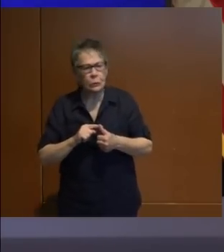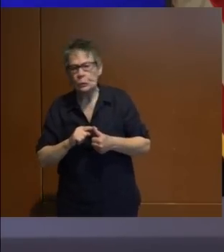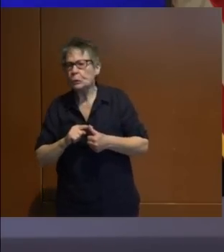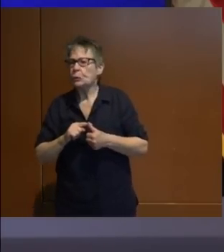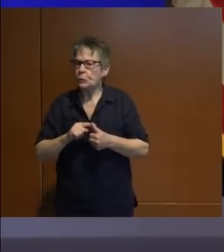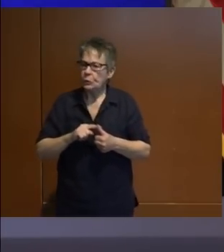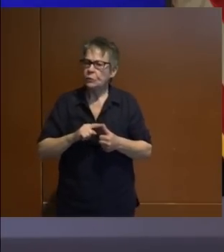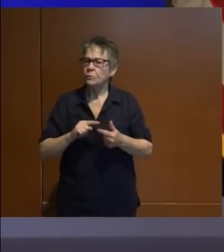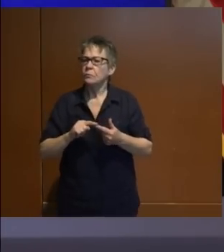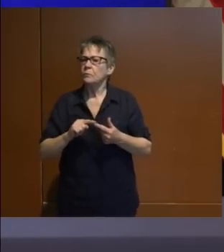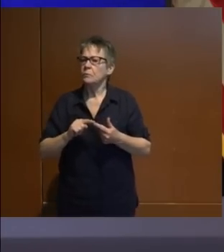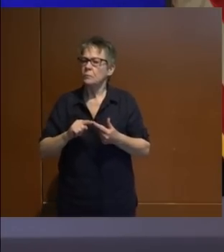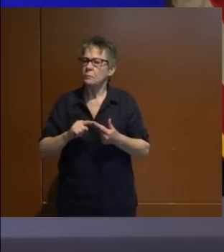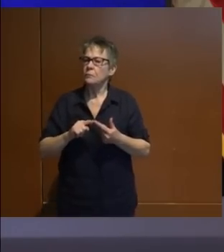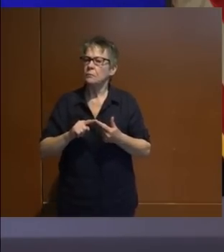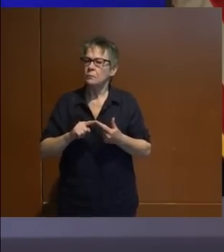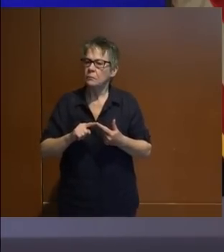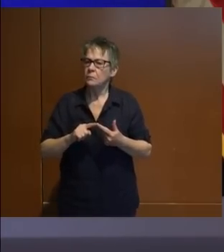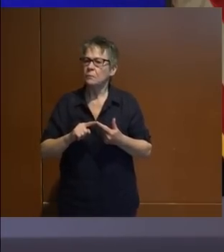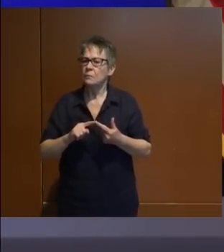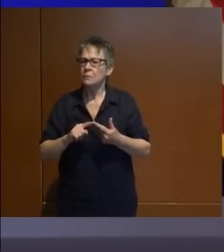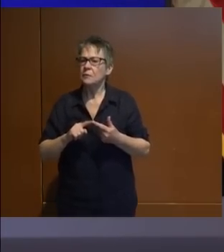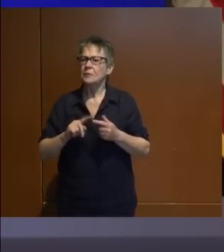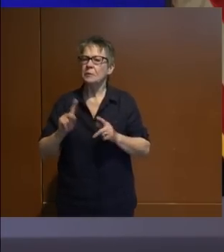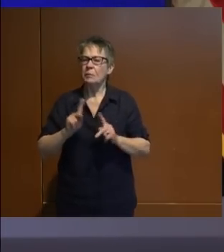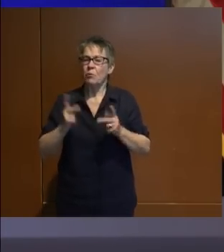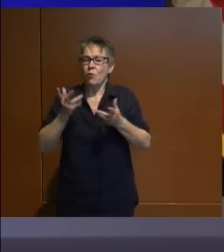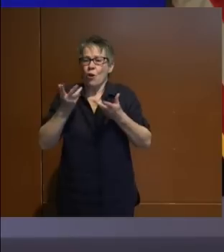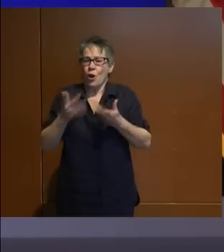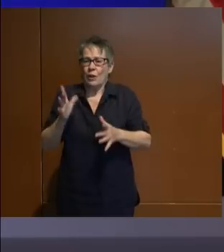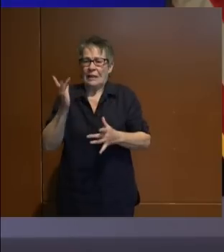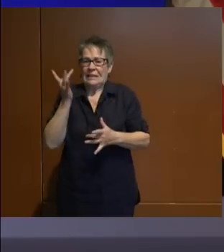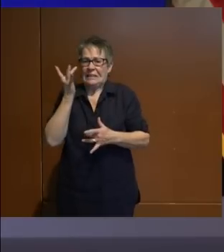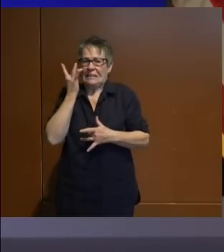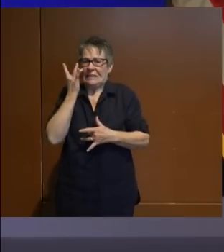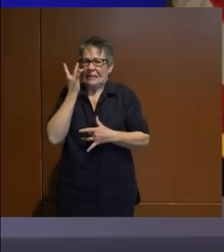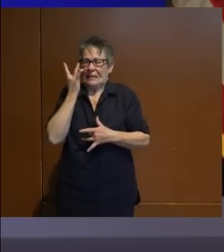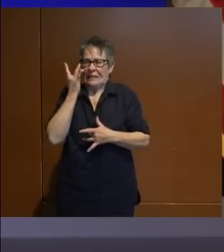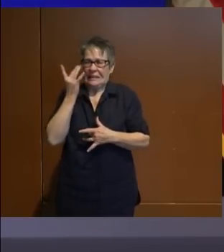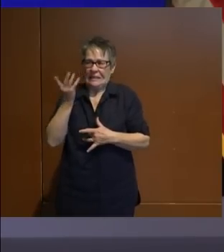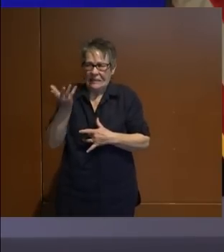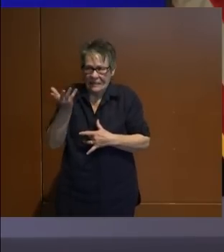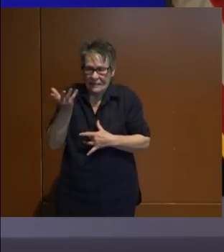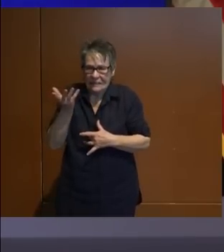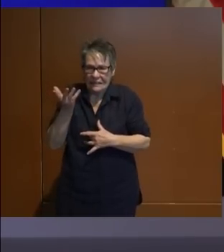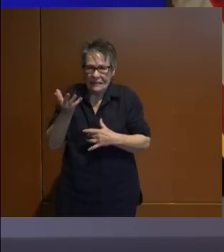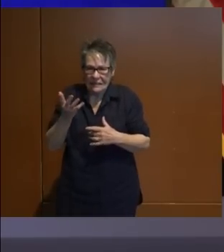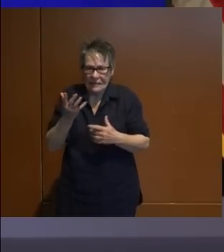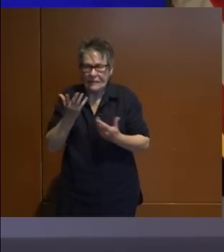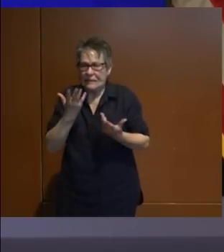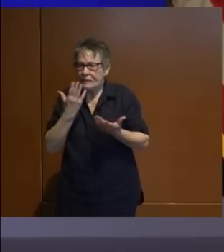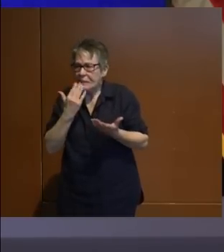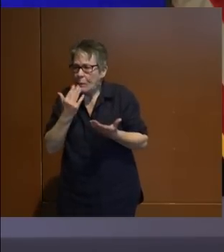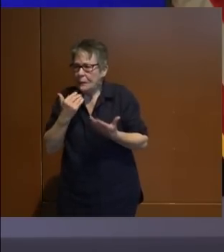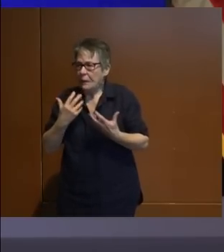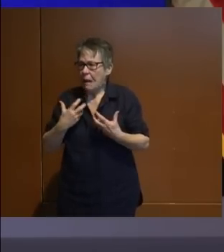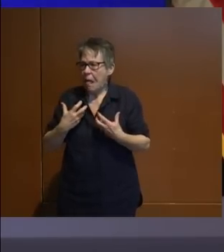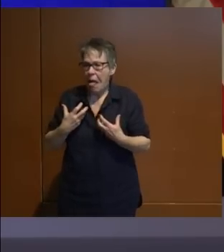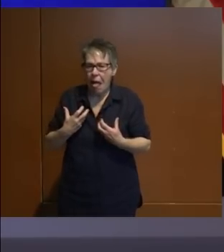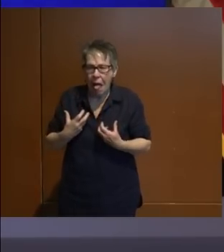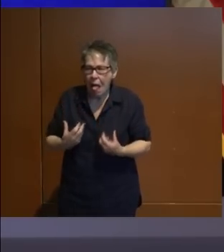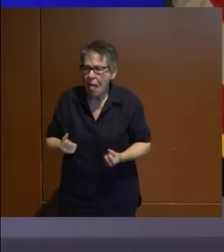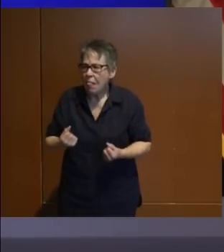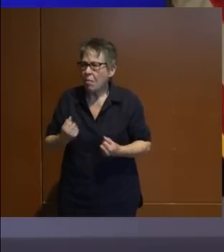have adjacent healthcare challenges, kidney, respiratory, diabetes, et cetera. And thirdly,